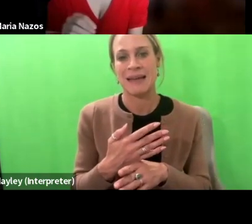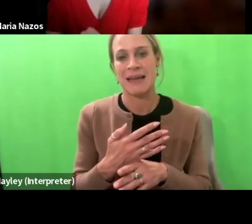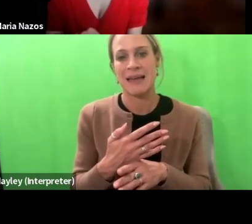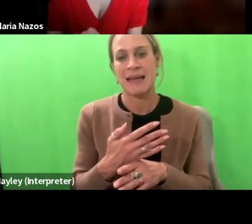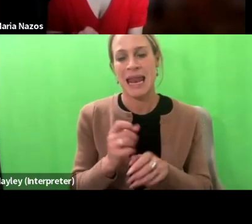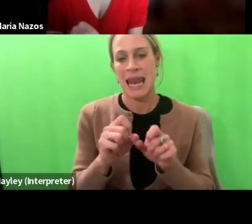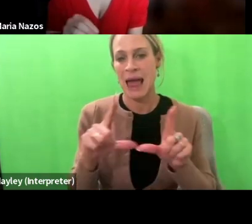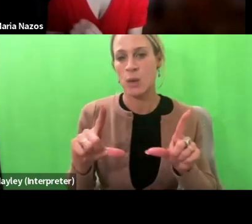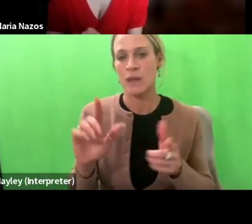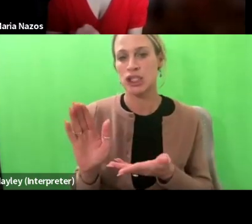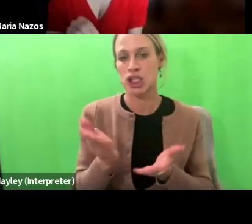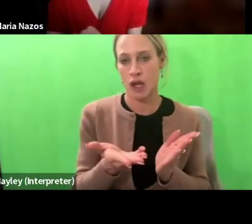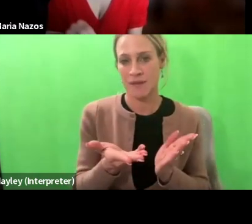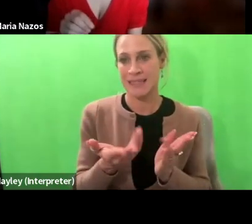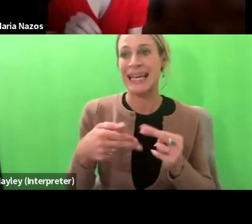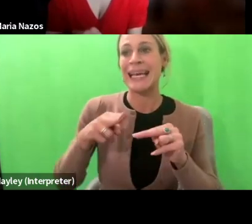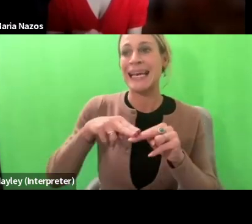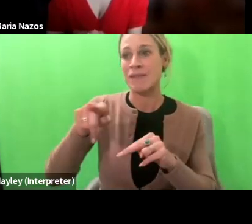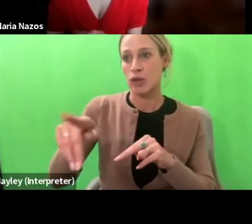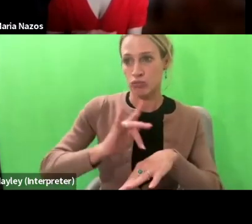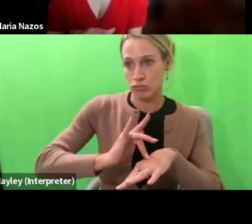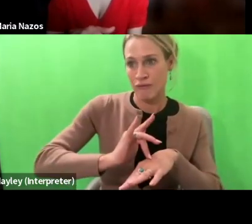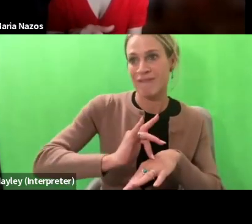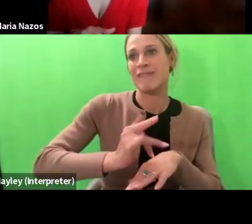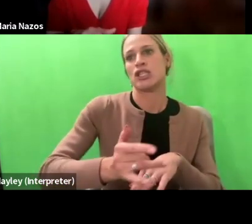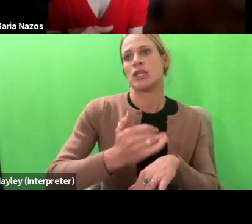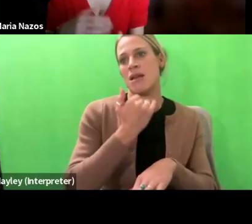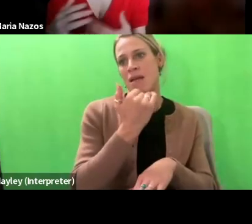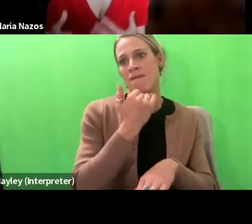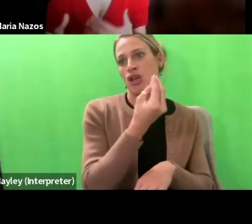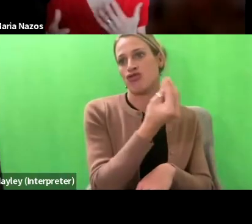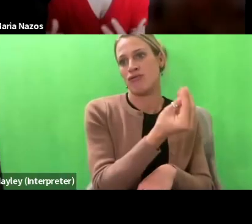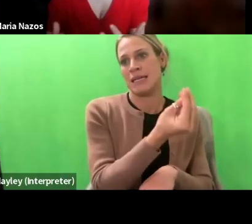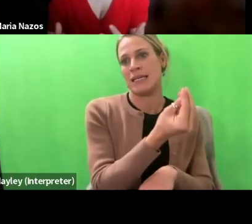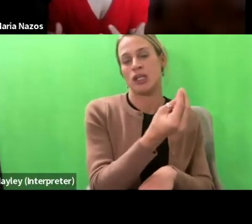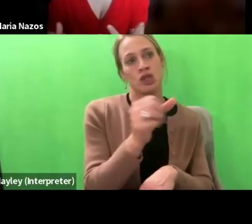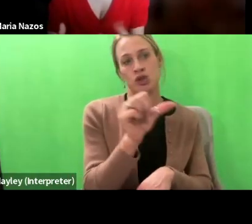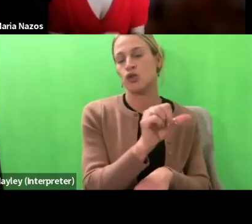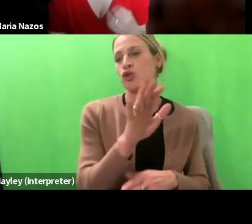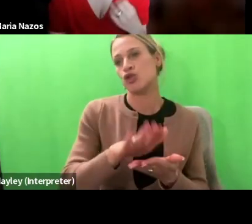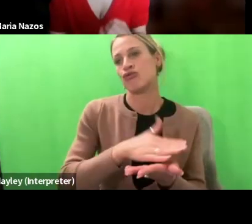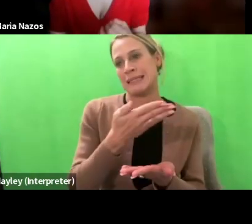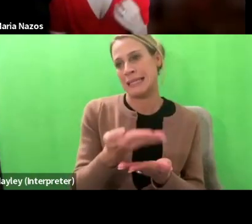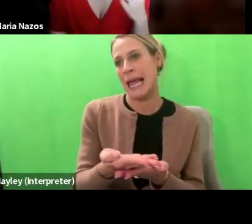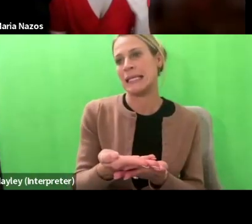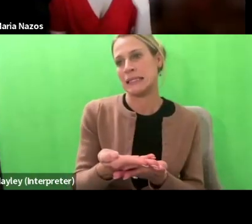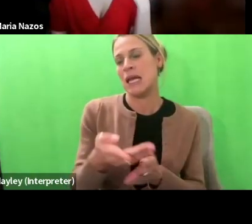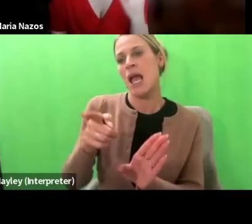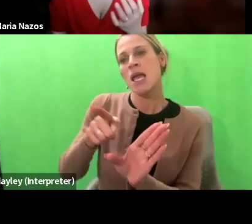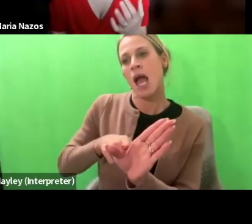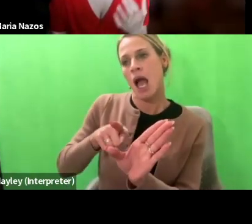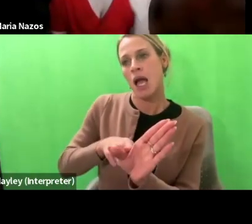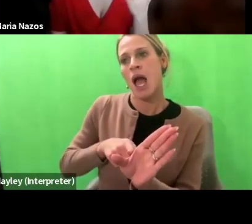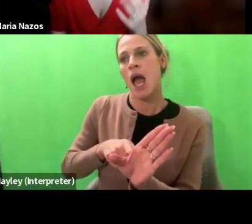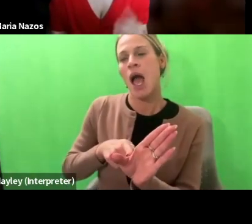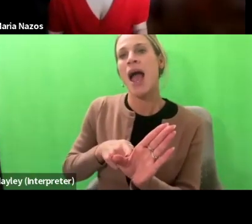I really think if you are proficient enough in Greek, that you should translate a younger,